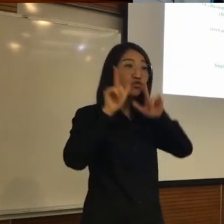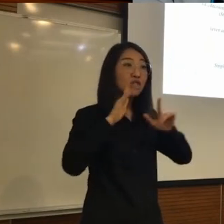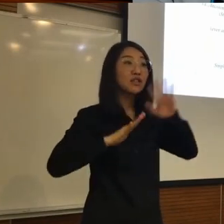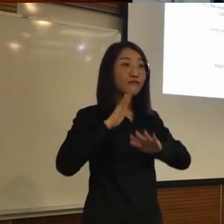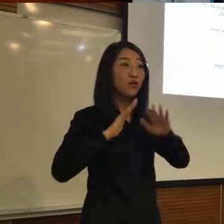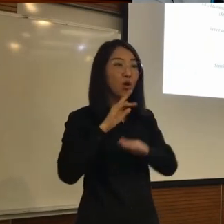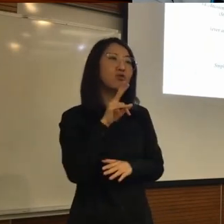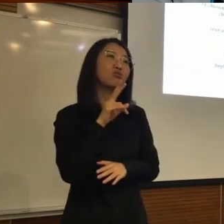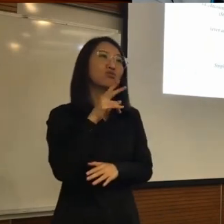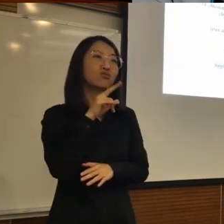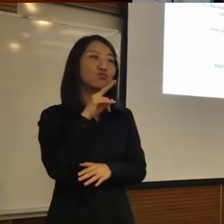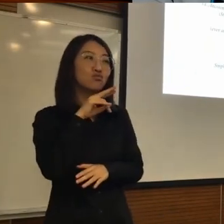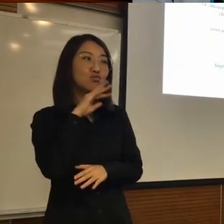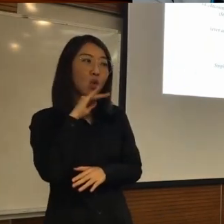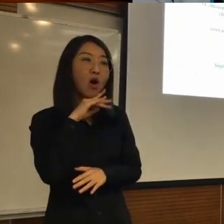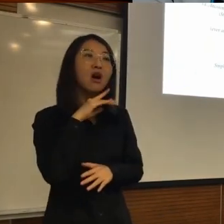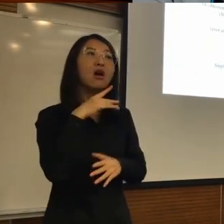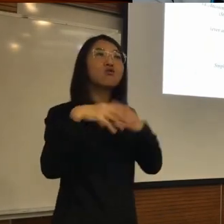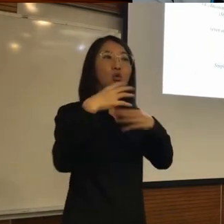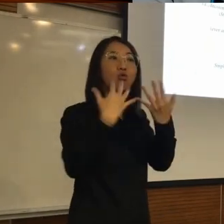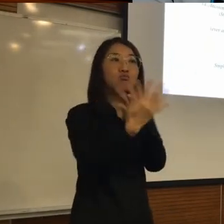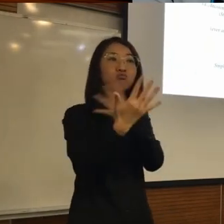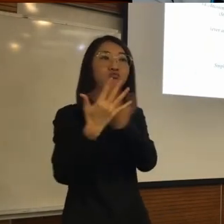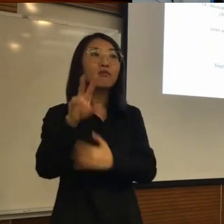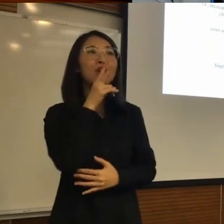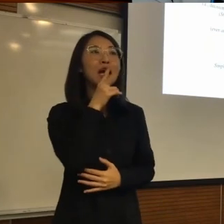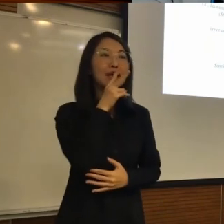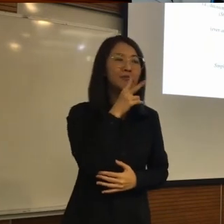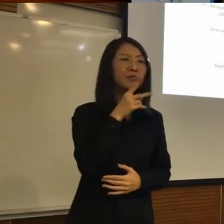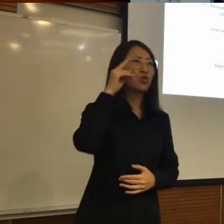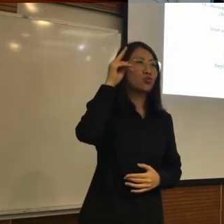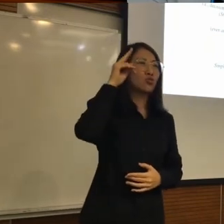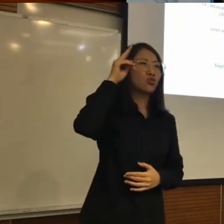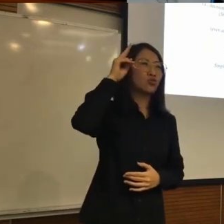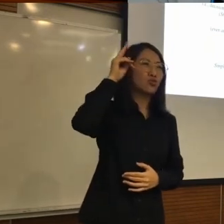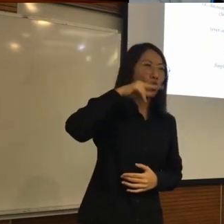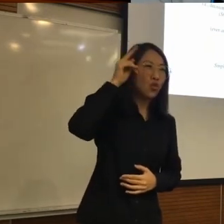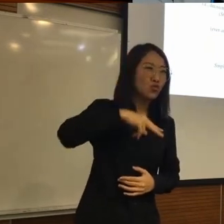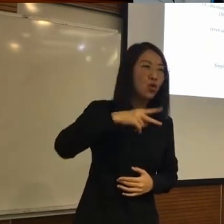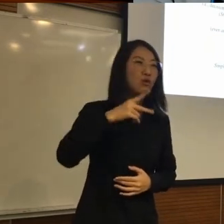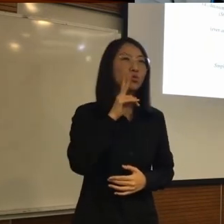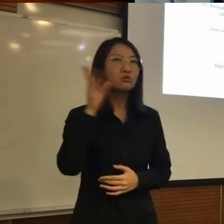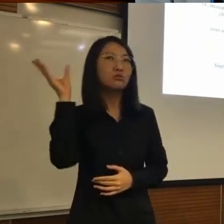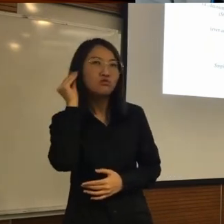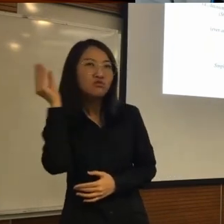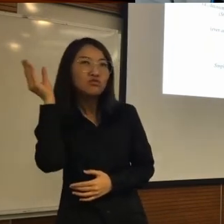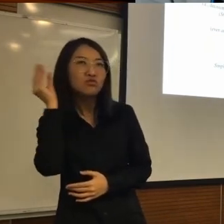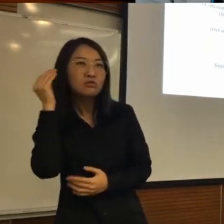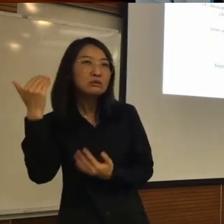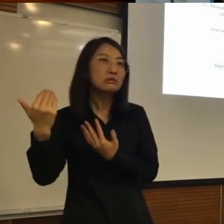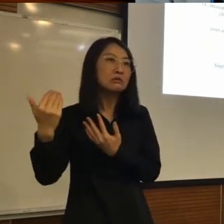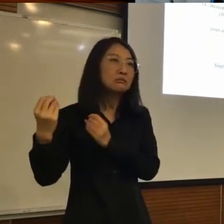do conference interpreting, we often get influenced and not by the source language only, but also by